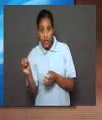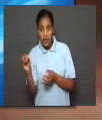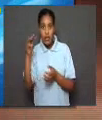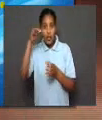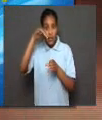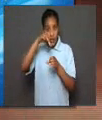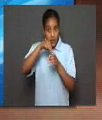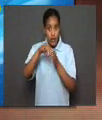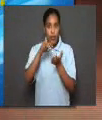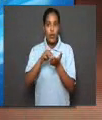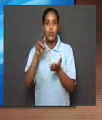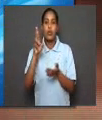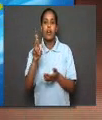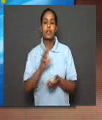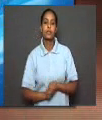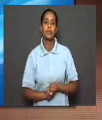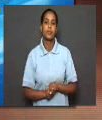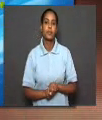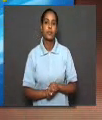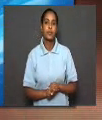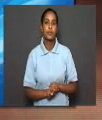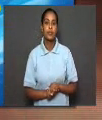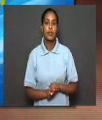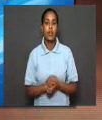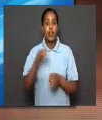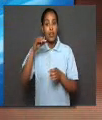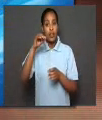and intermolecular.